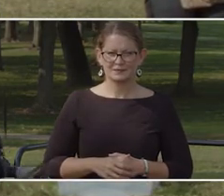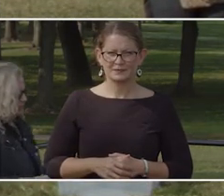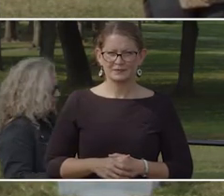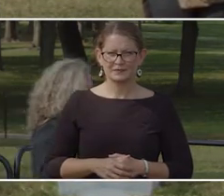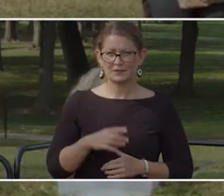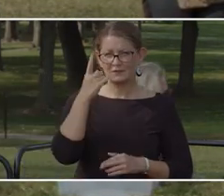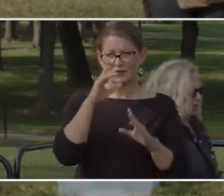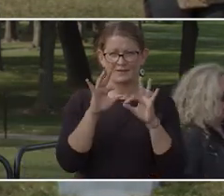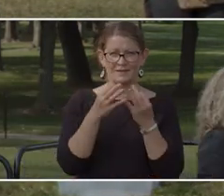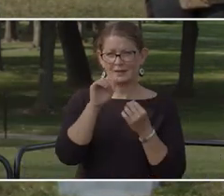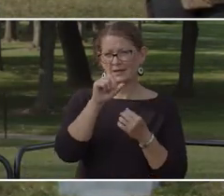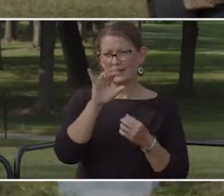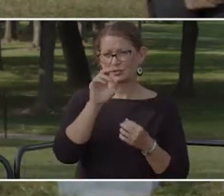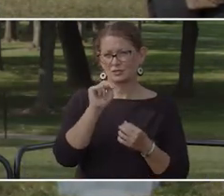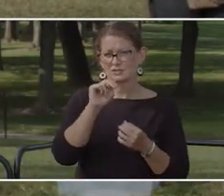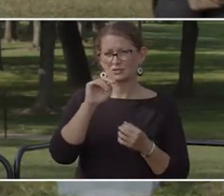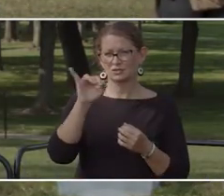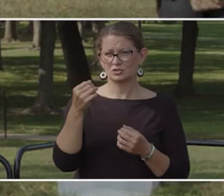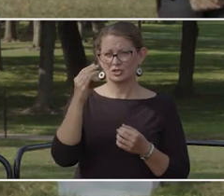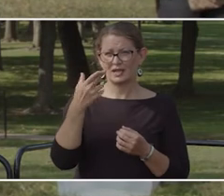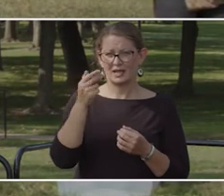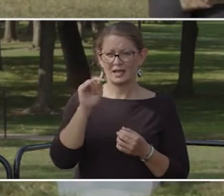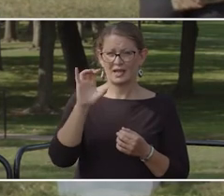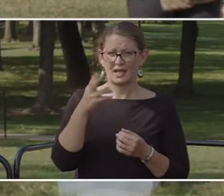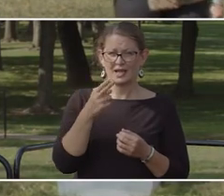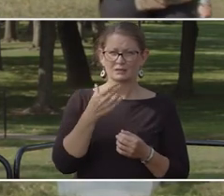Of the family of Adrian J. Hatch, Marine Corps.